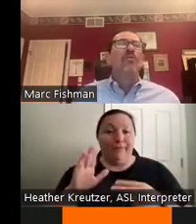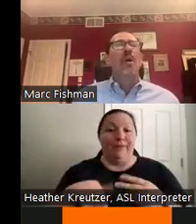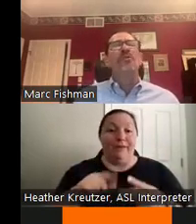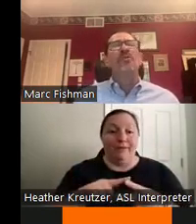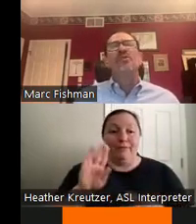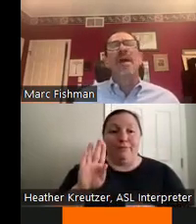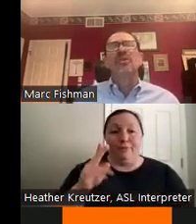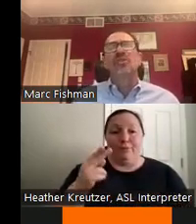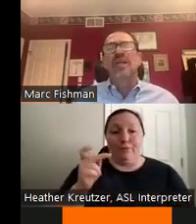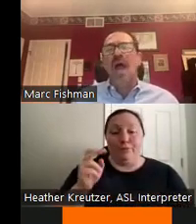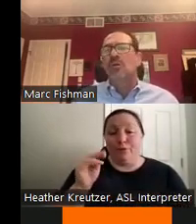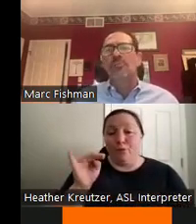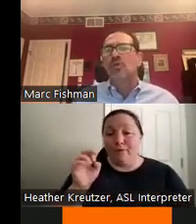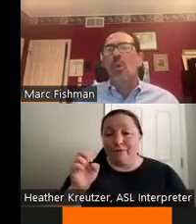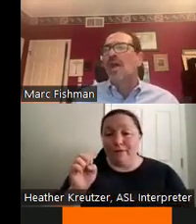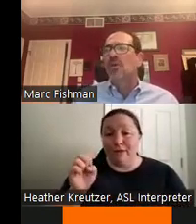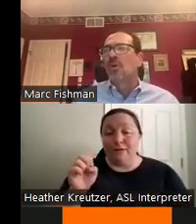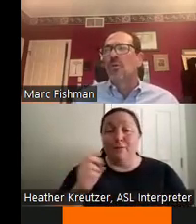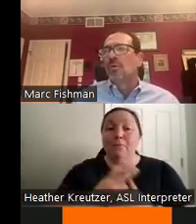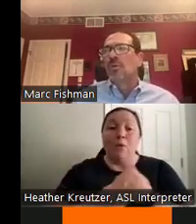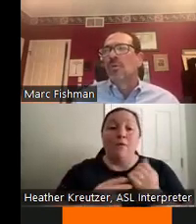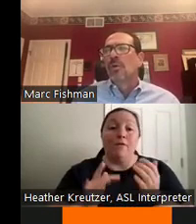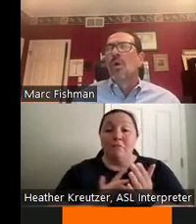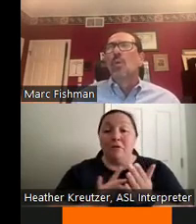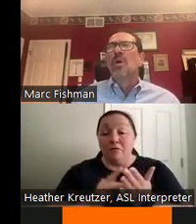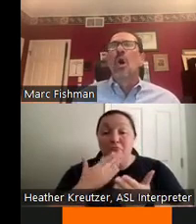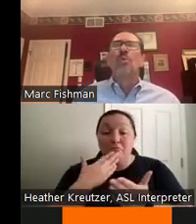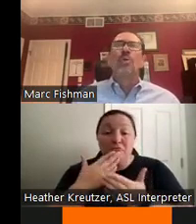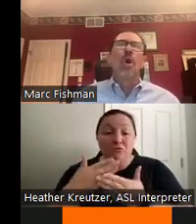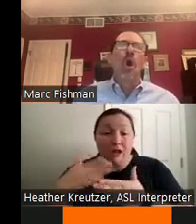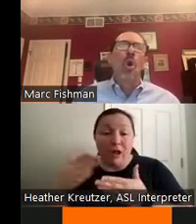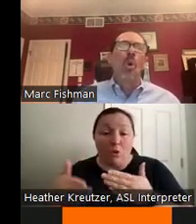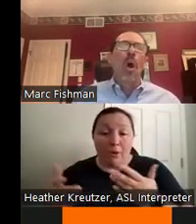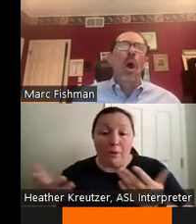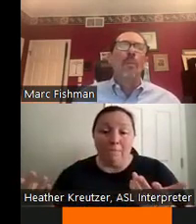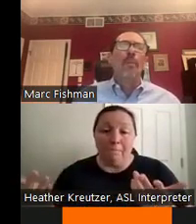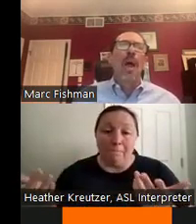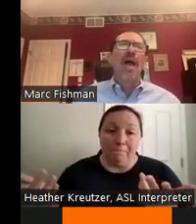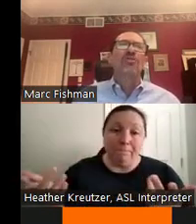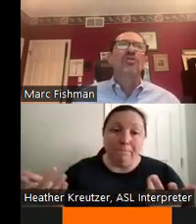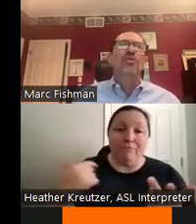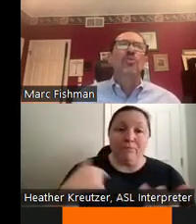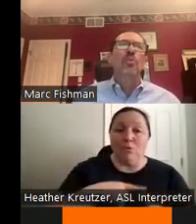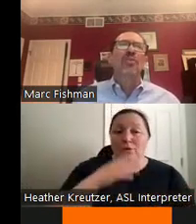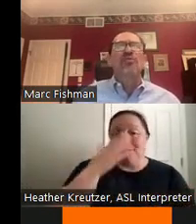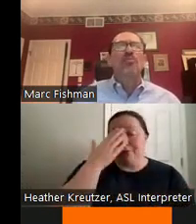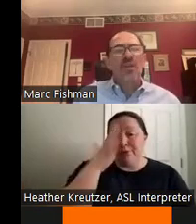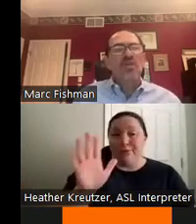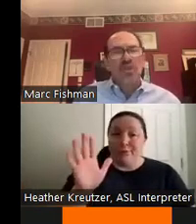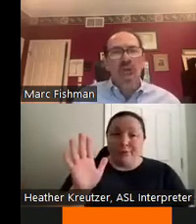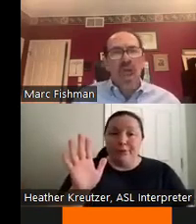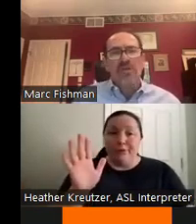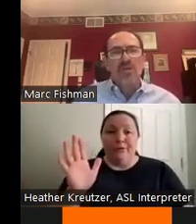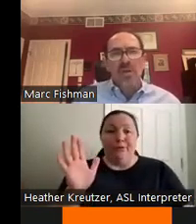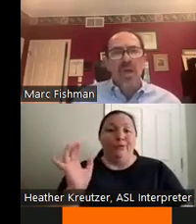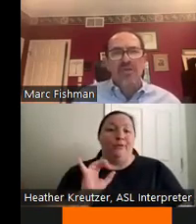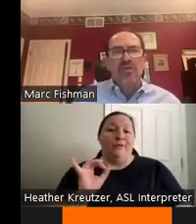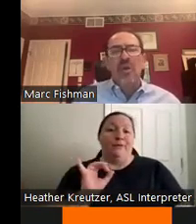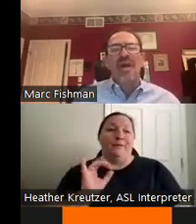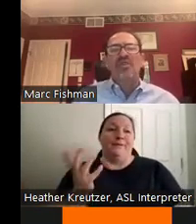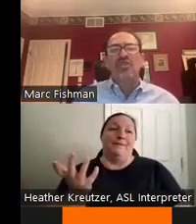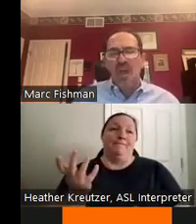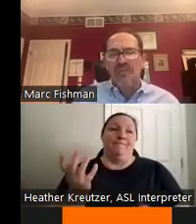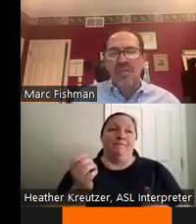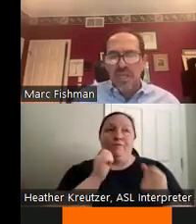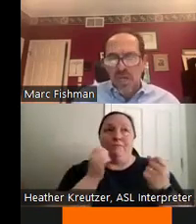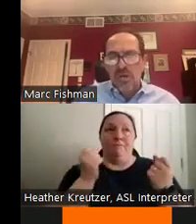And for both of these medicines, the outcomes are quite good. We don't know with as much evidence.